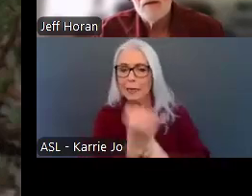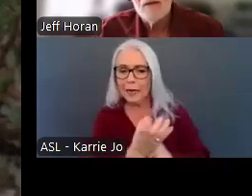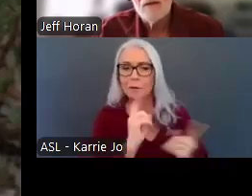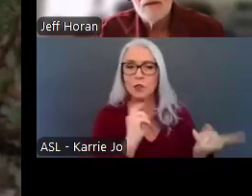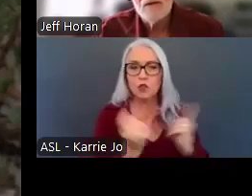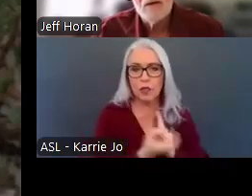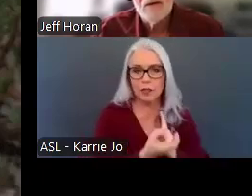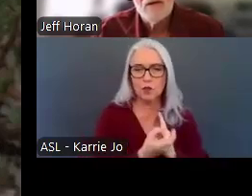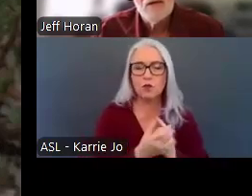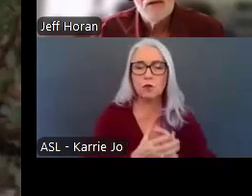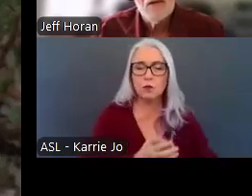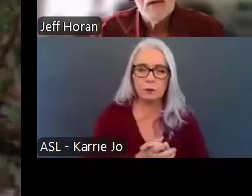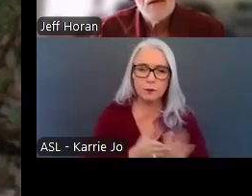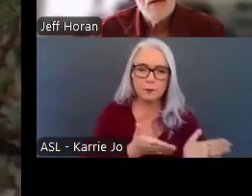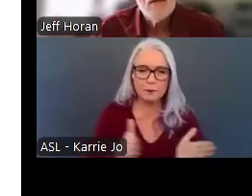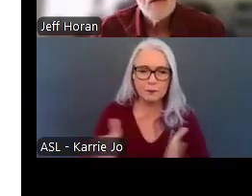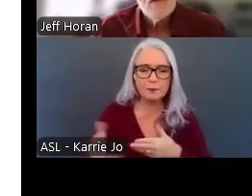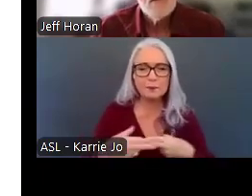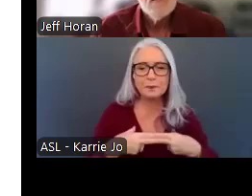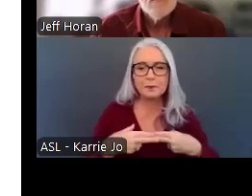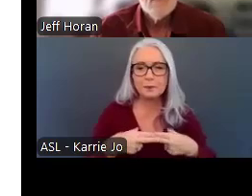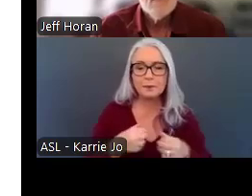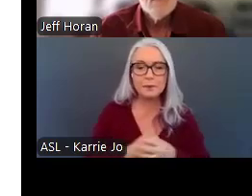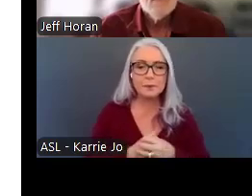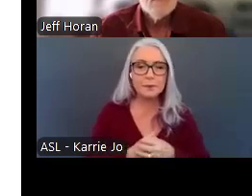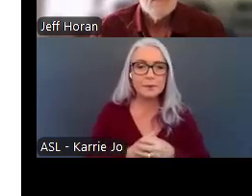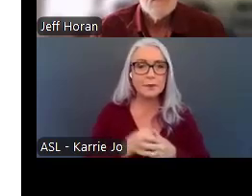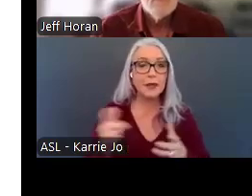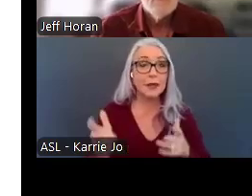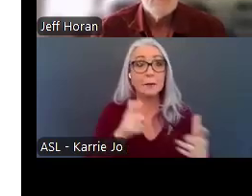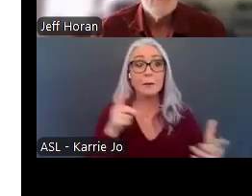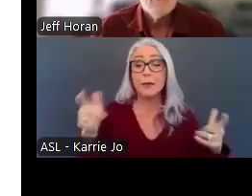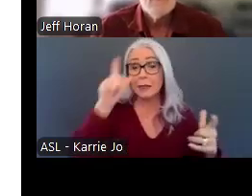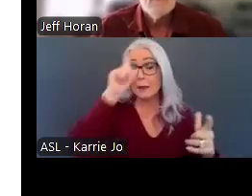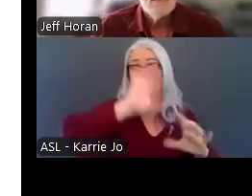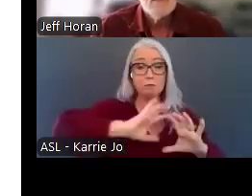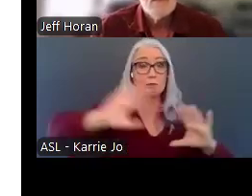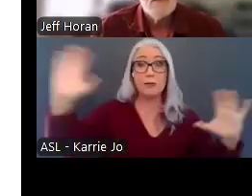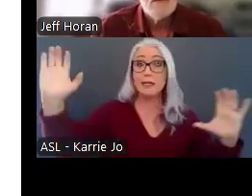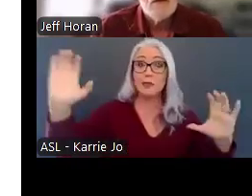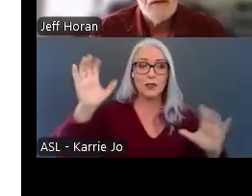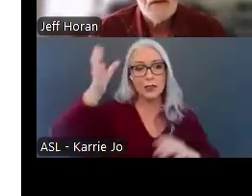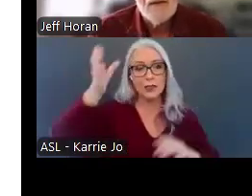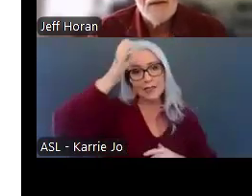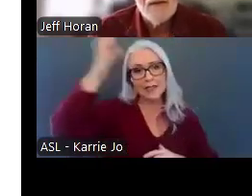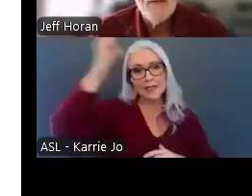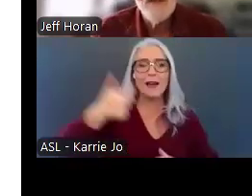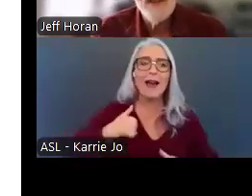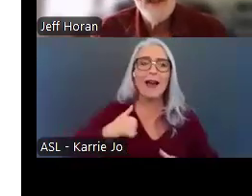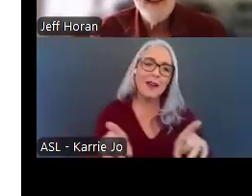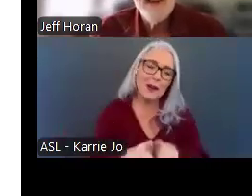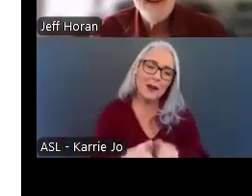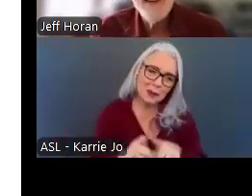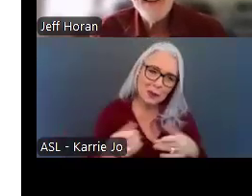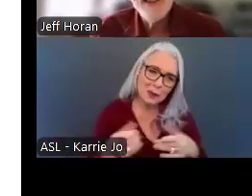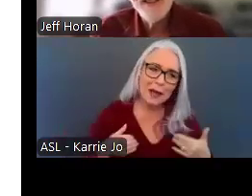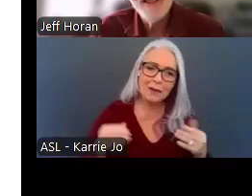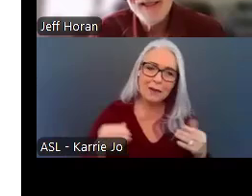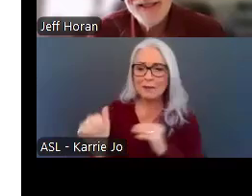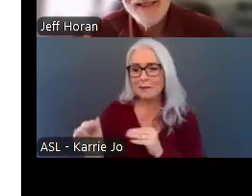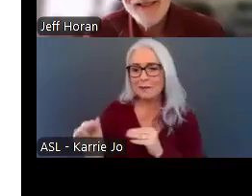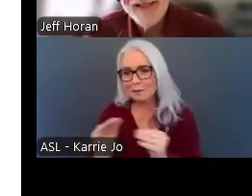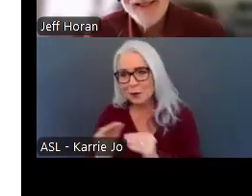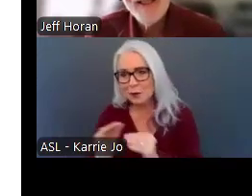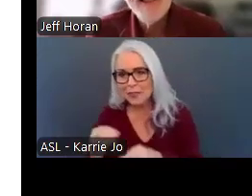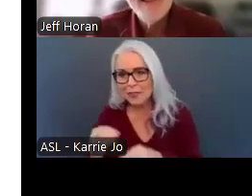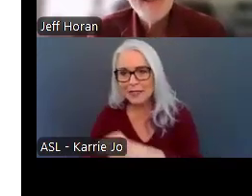Next slide, please. So we're going to talk about some big picture concepts. Oh, I also have animations. I'm with you, Carrie. So